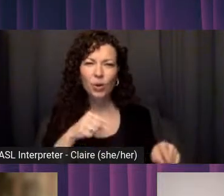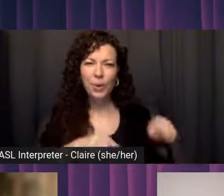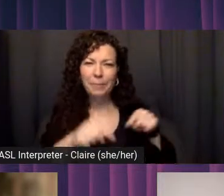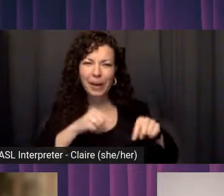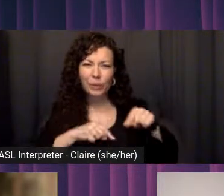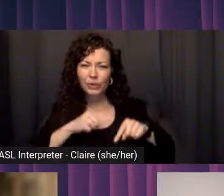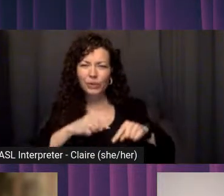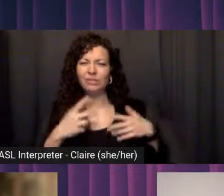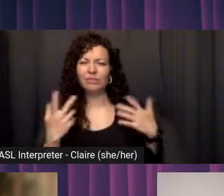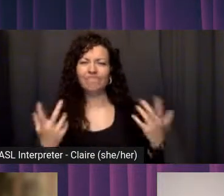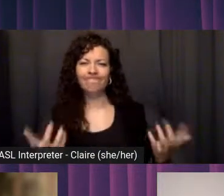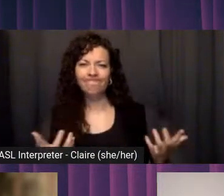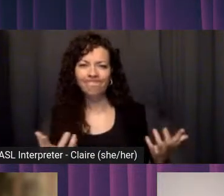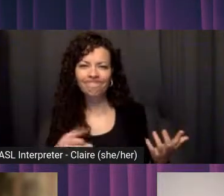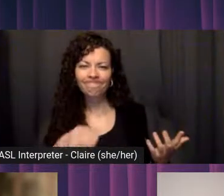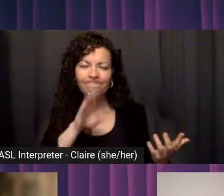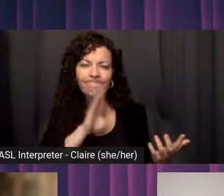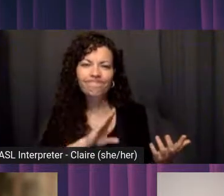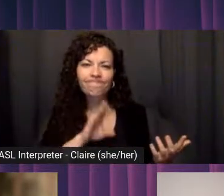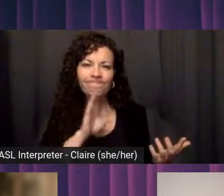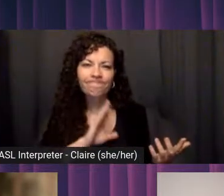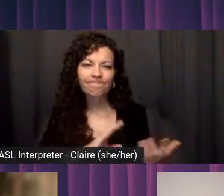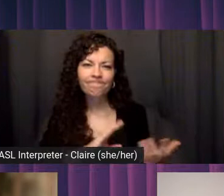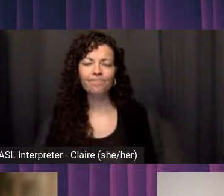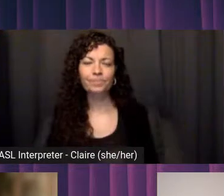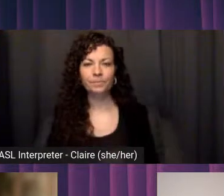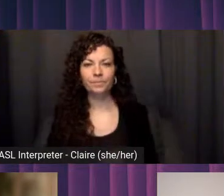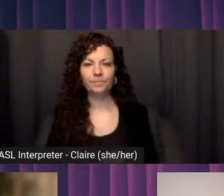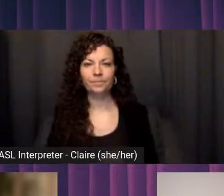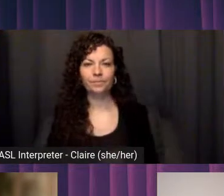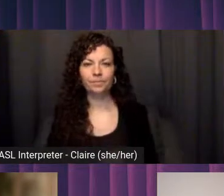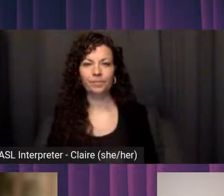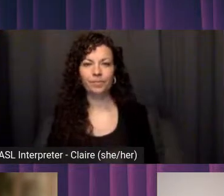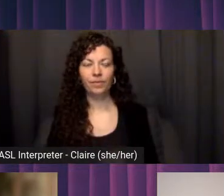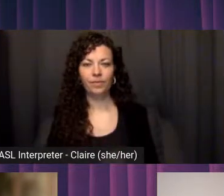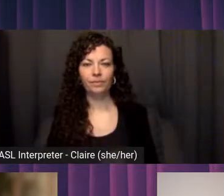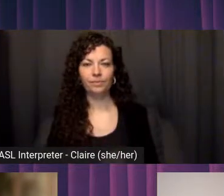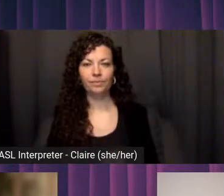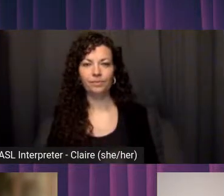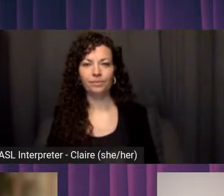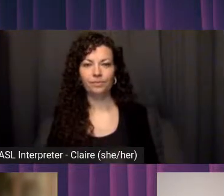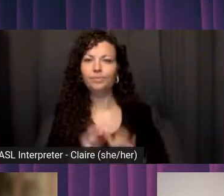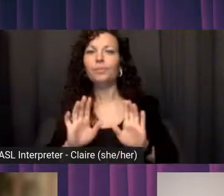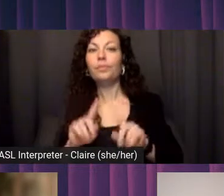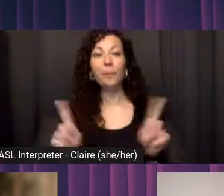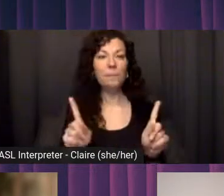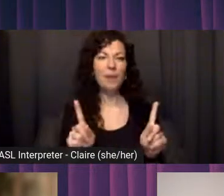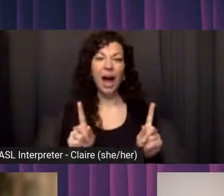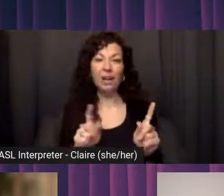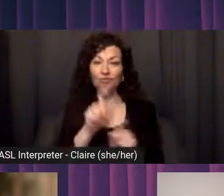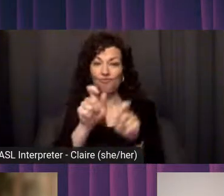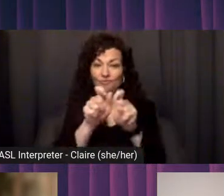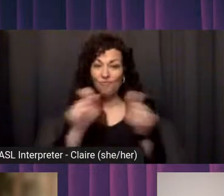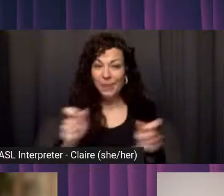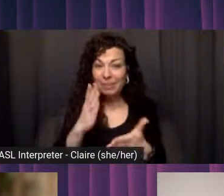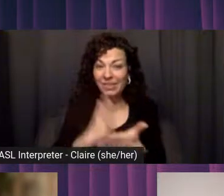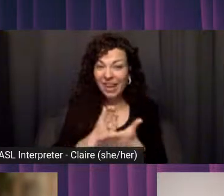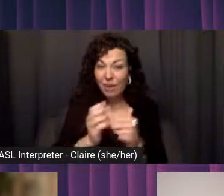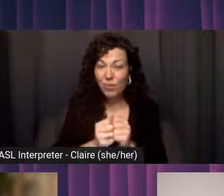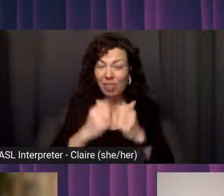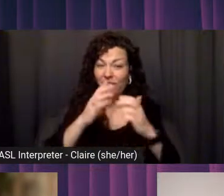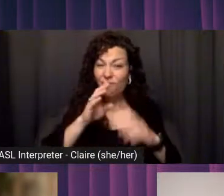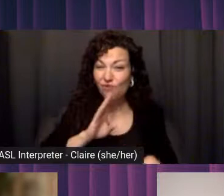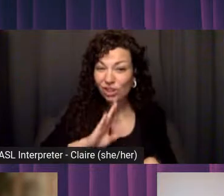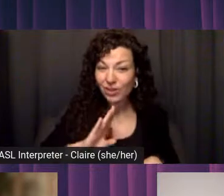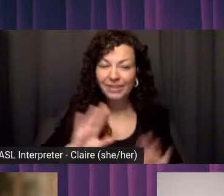So incredibly frustrating. So but I don't want to end on a frustrating note at all, because I